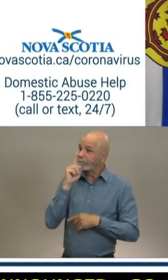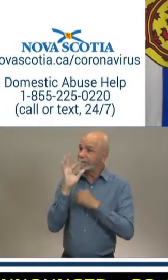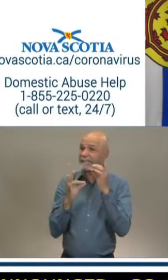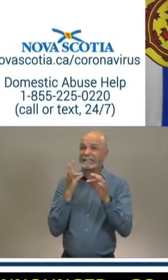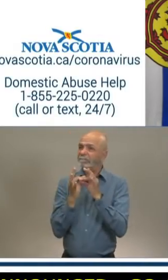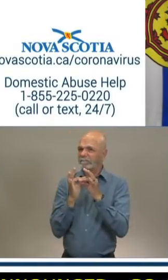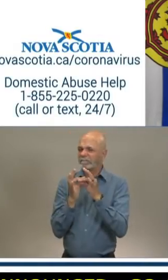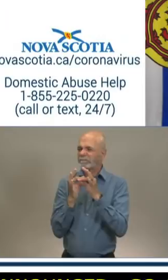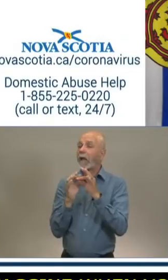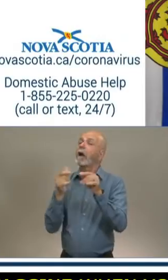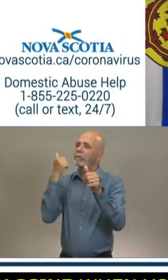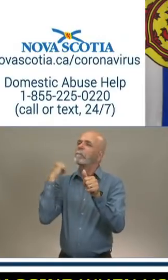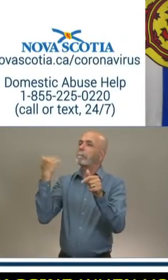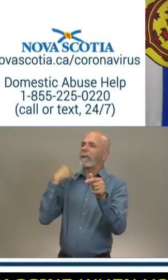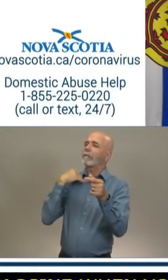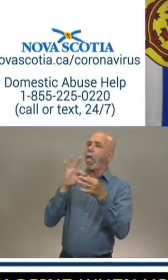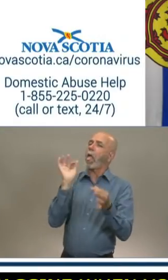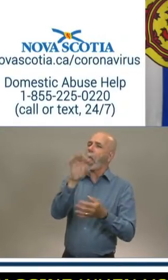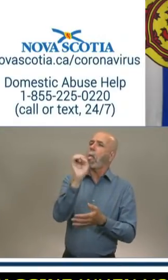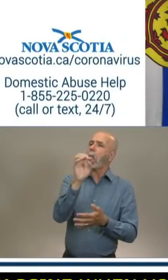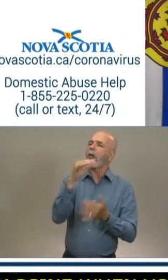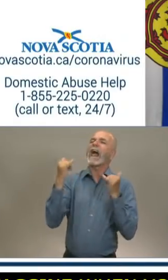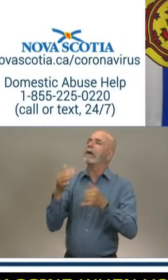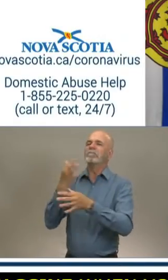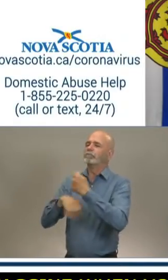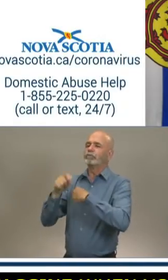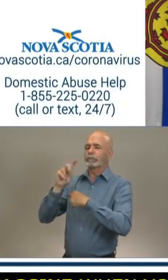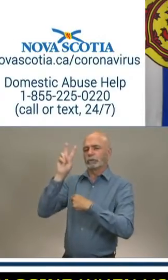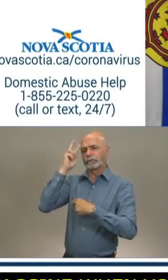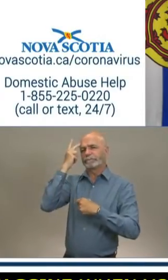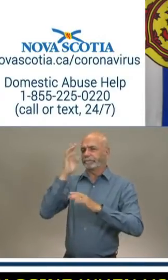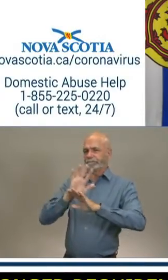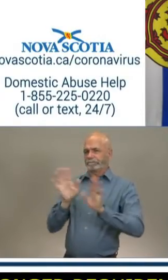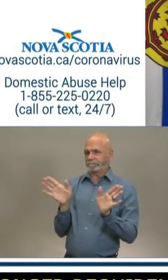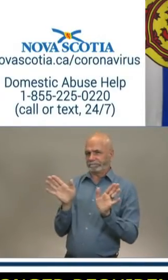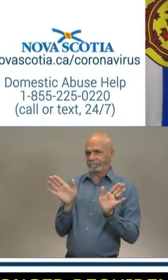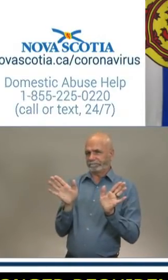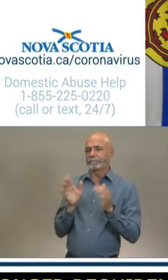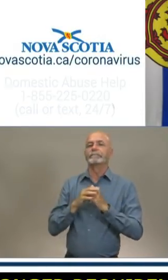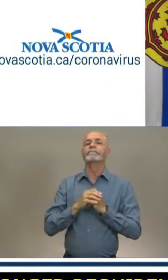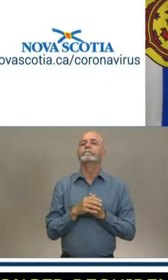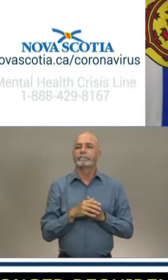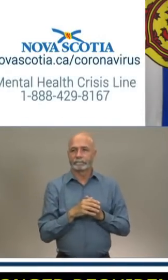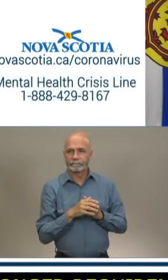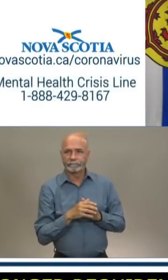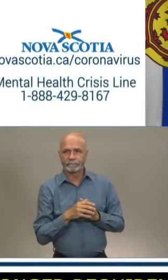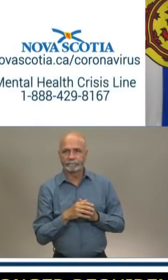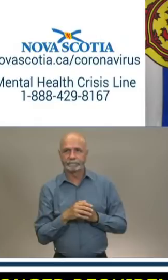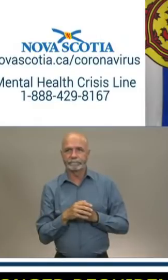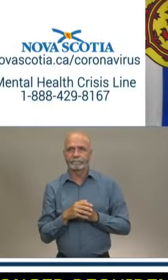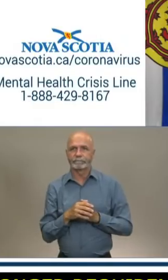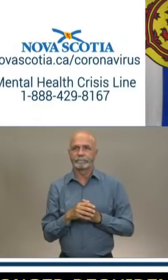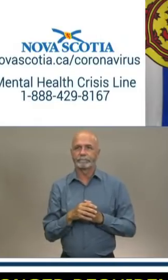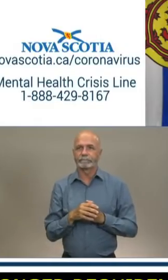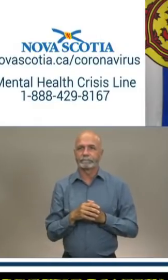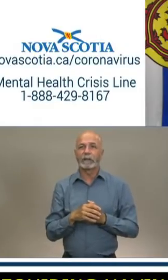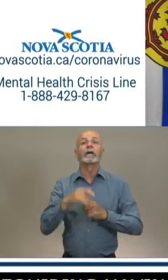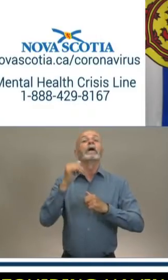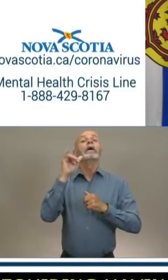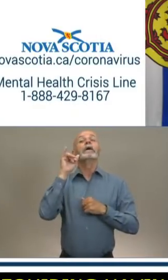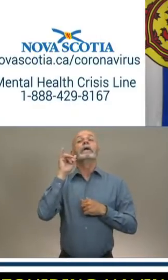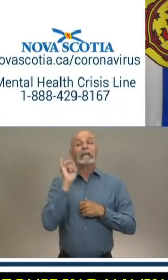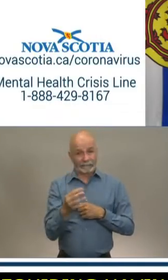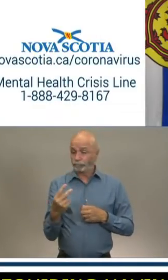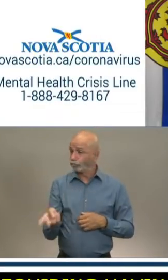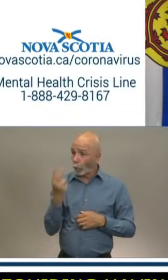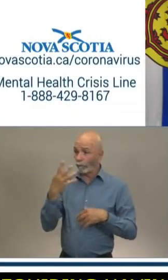requiring having that 1 test and waiting in isolation until you receive that negative test outcome. But now if you have 2 doses